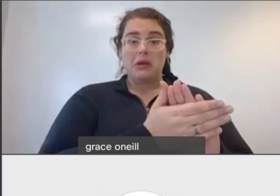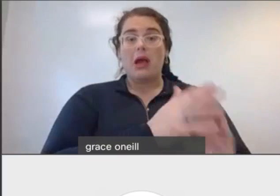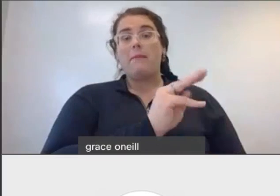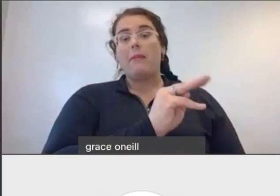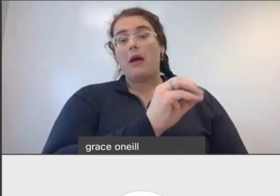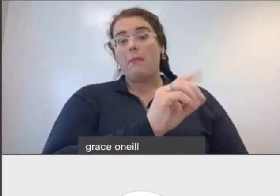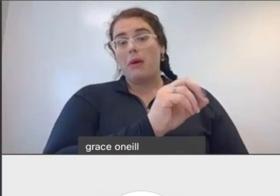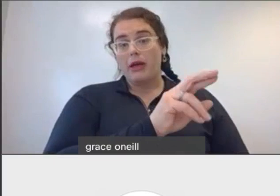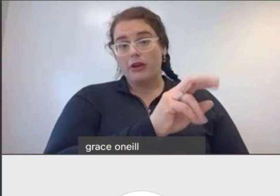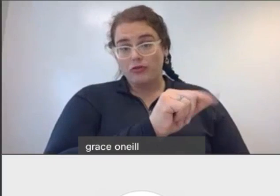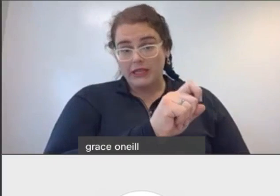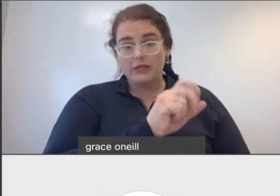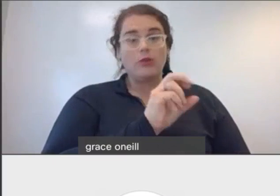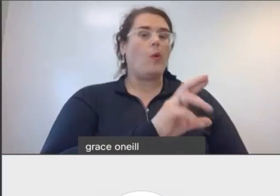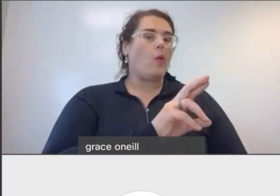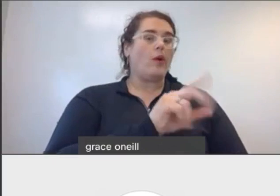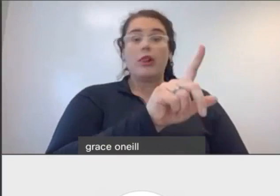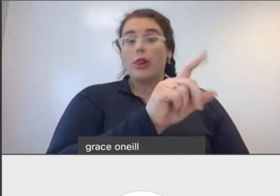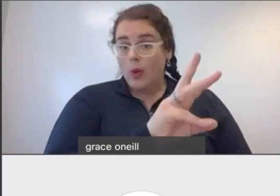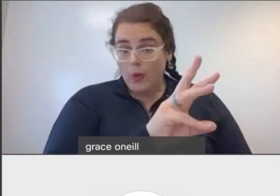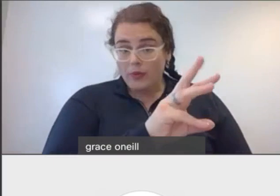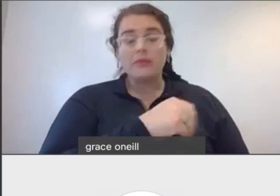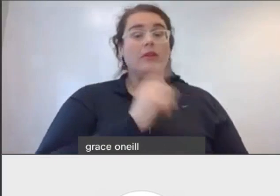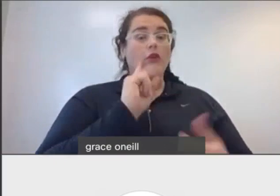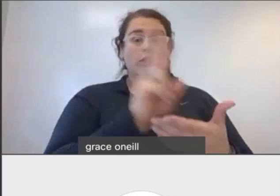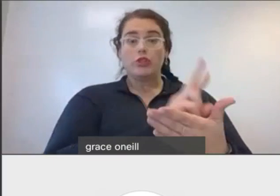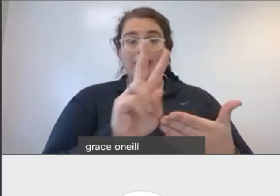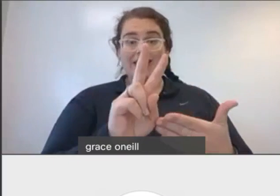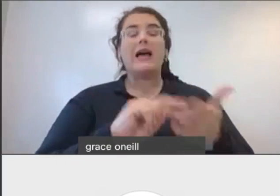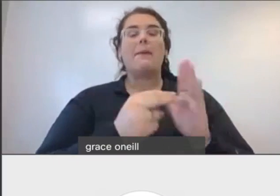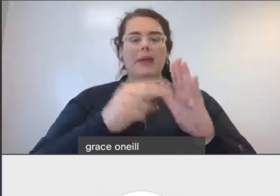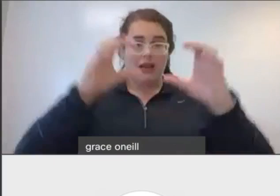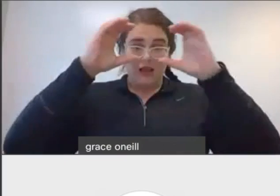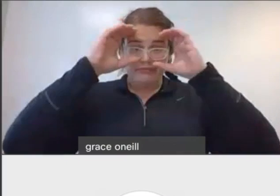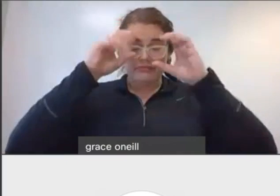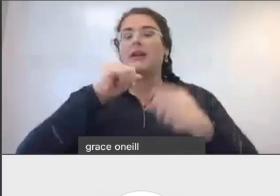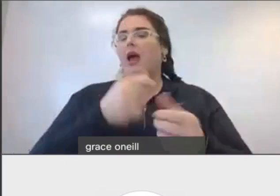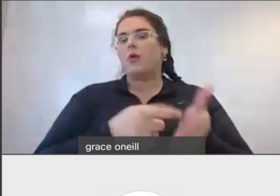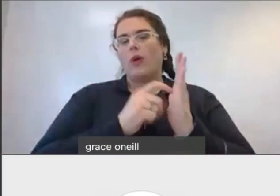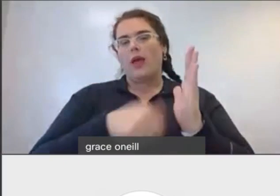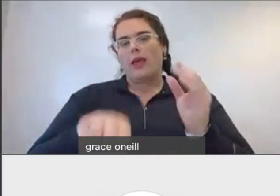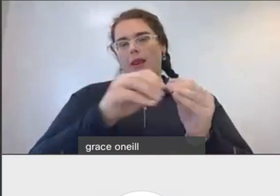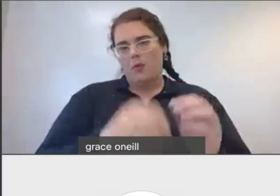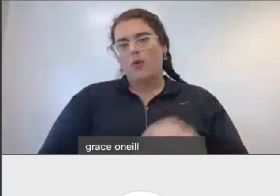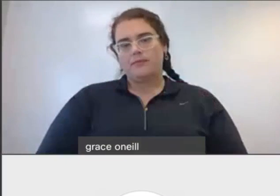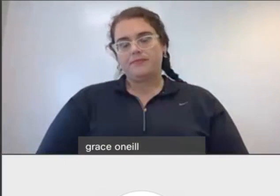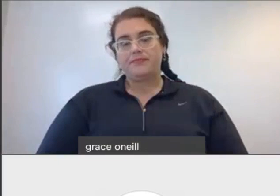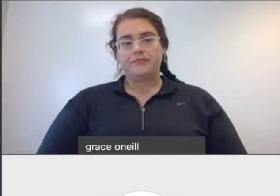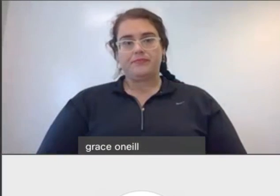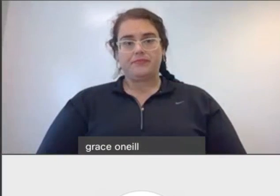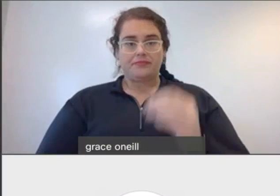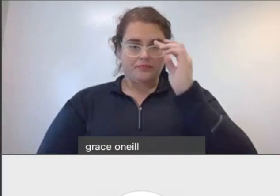weeks, then eye protection would not be required at that time. Eye protection is still required for